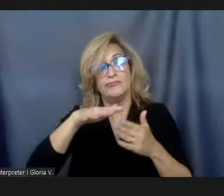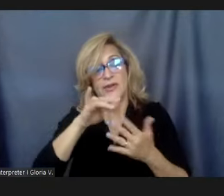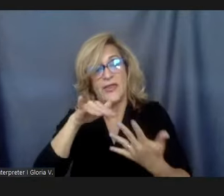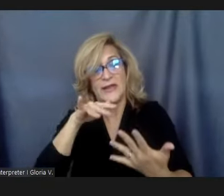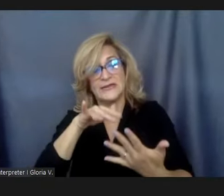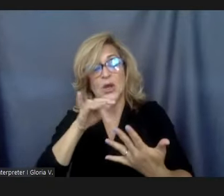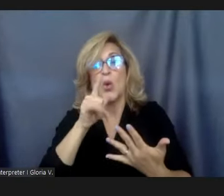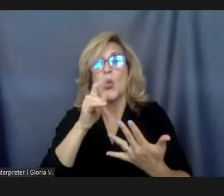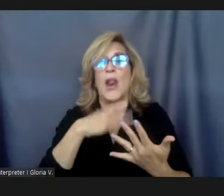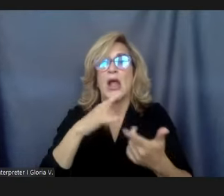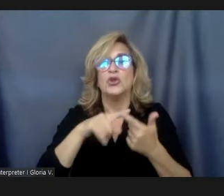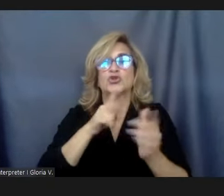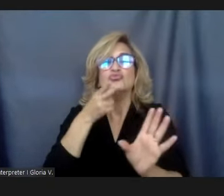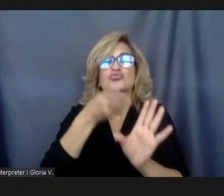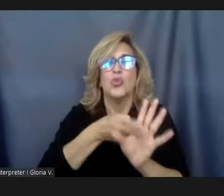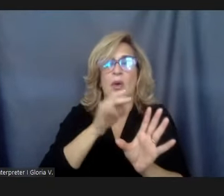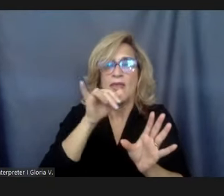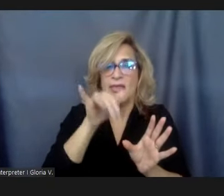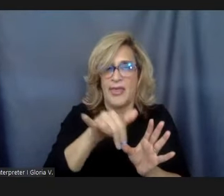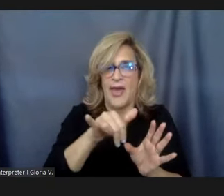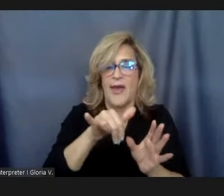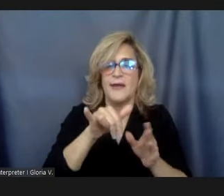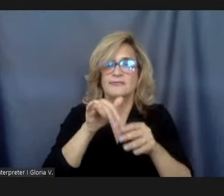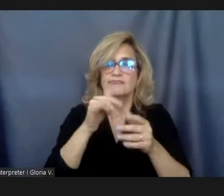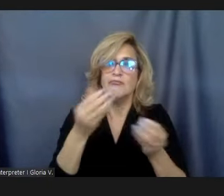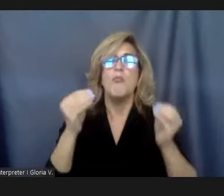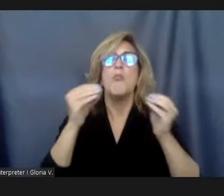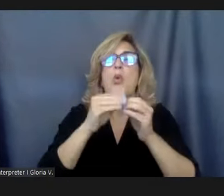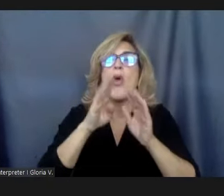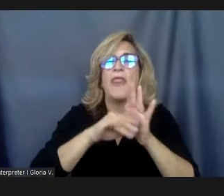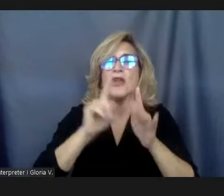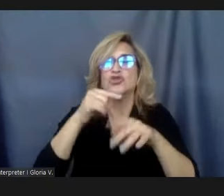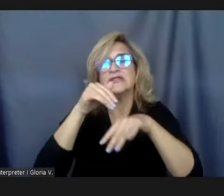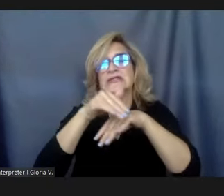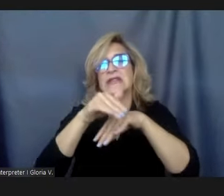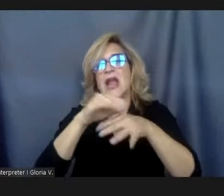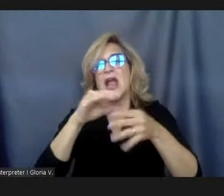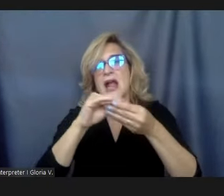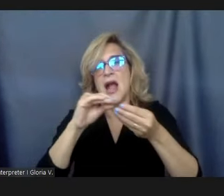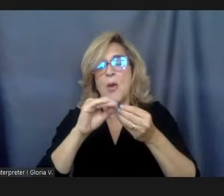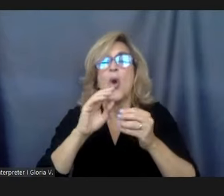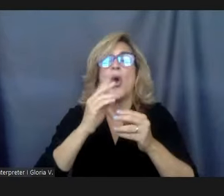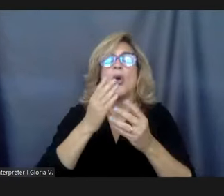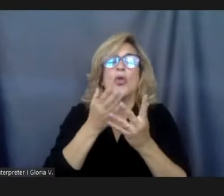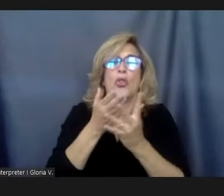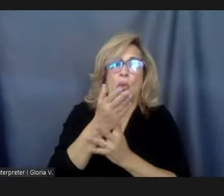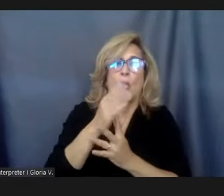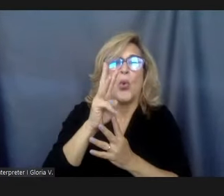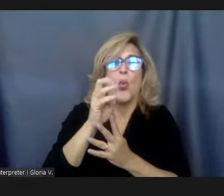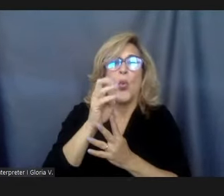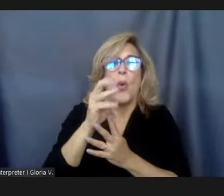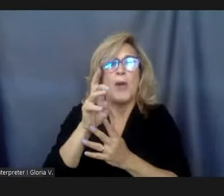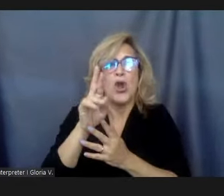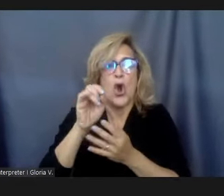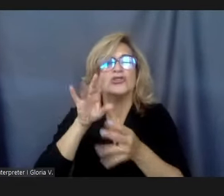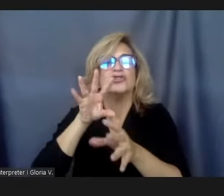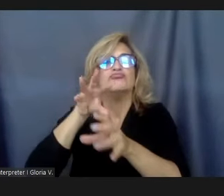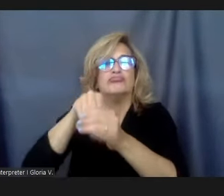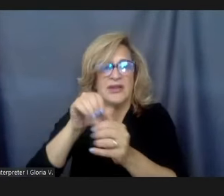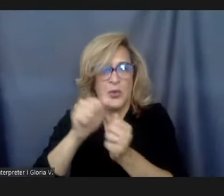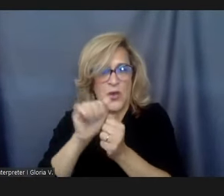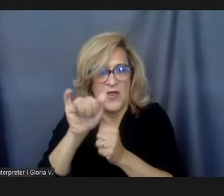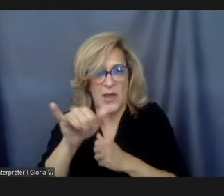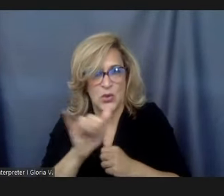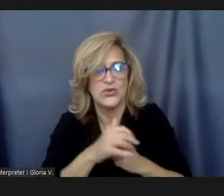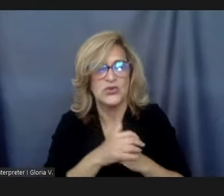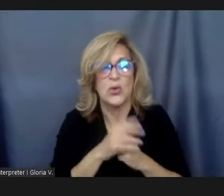like to participate beyond submitting comments or participating in the webinars. This group will be comprised of interested members